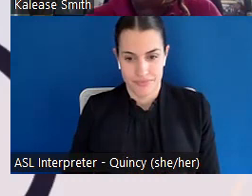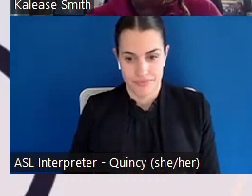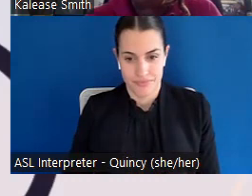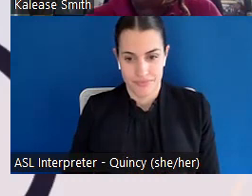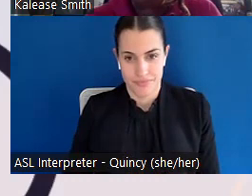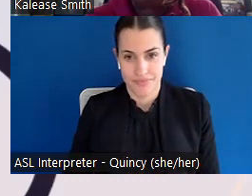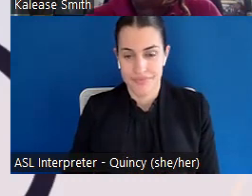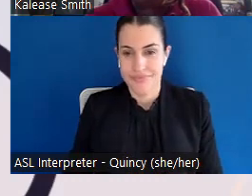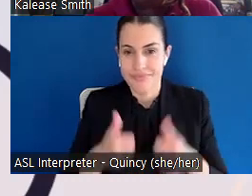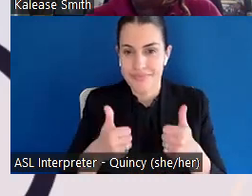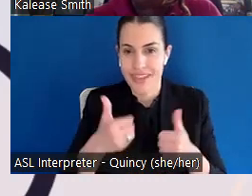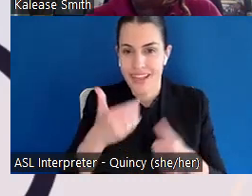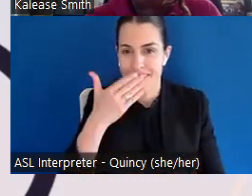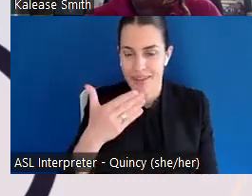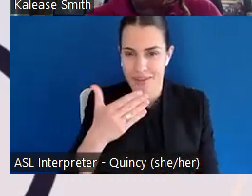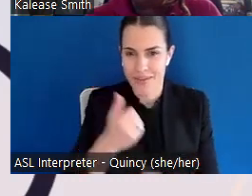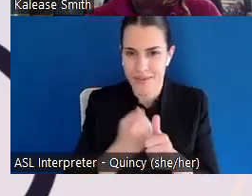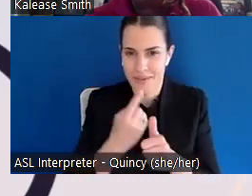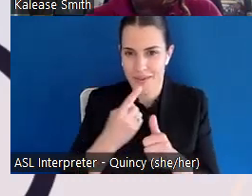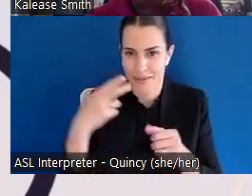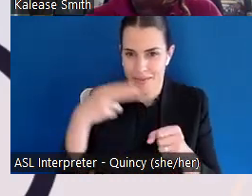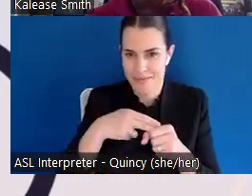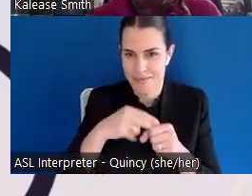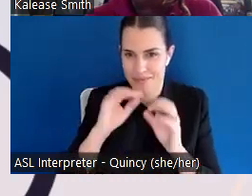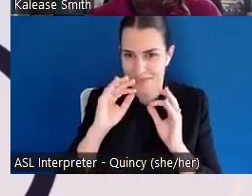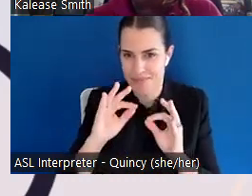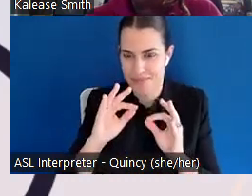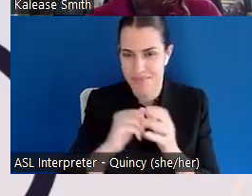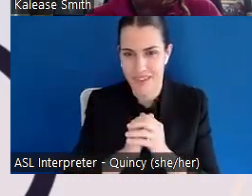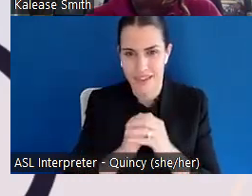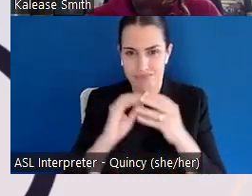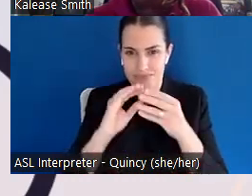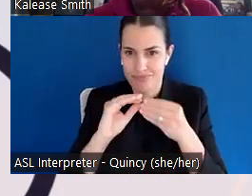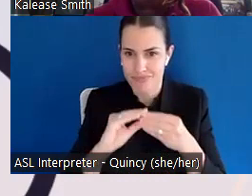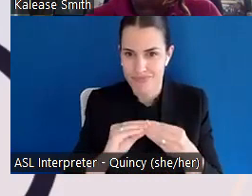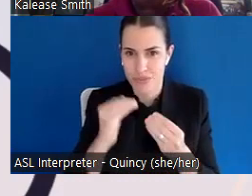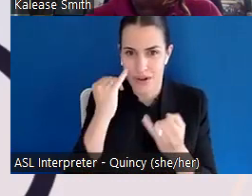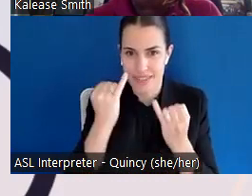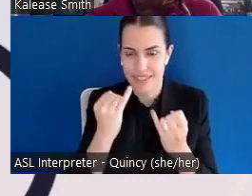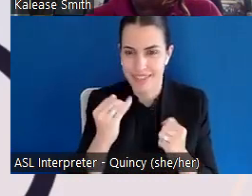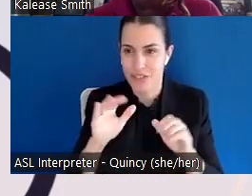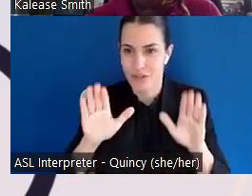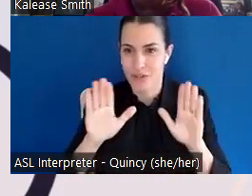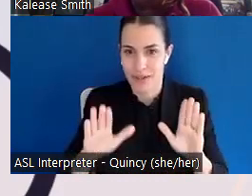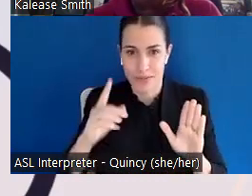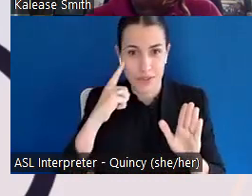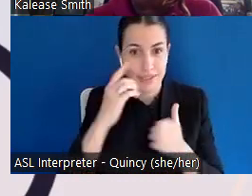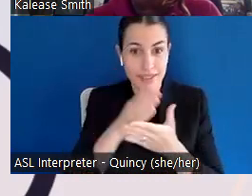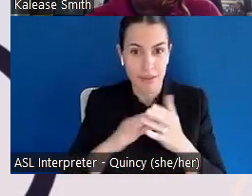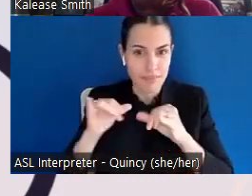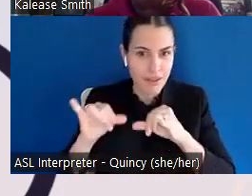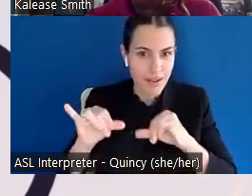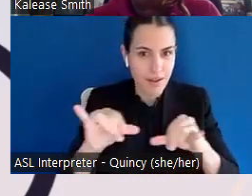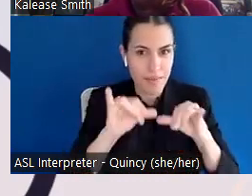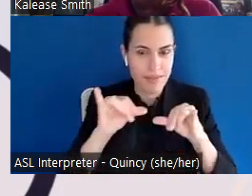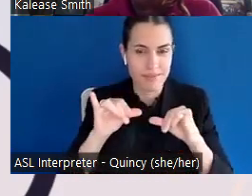Great. Thank you everyone for kind of sounding out in the chat. It's great to hear that we have some commonalities, but also we have